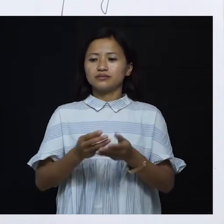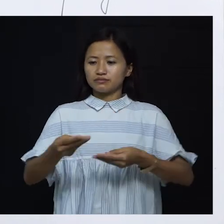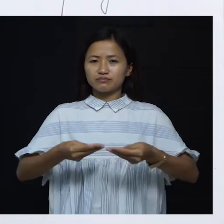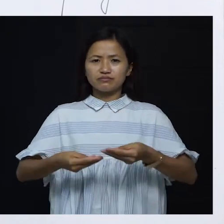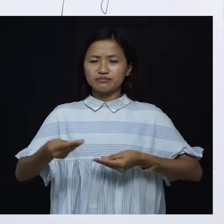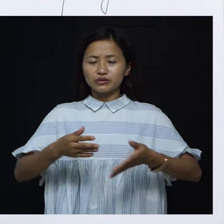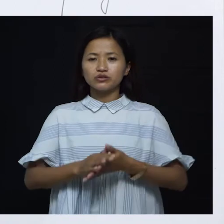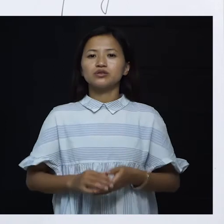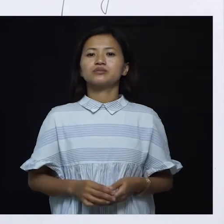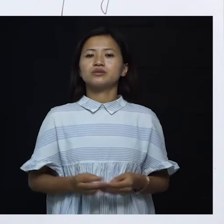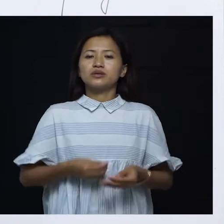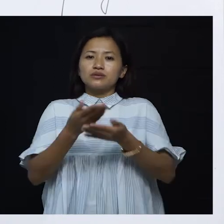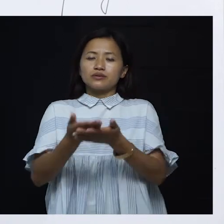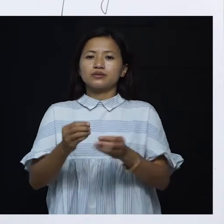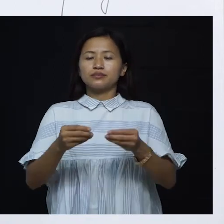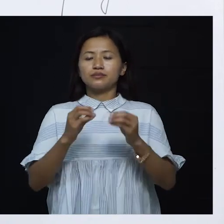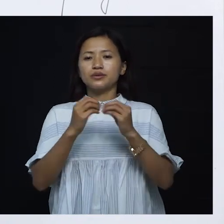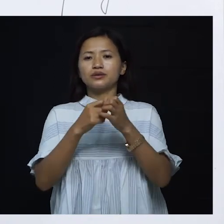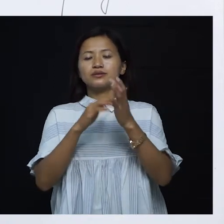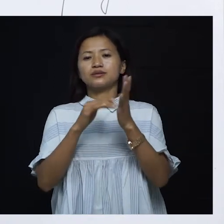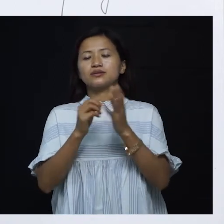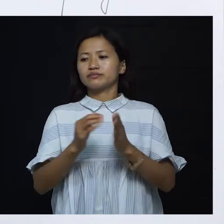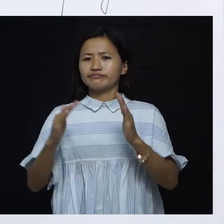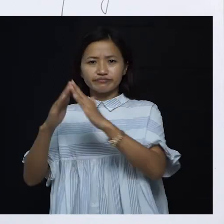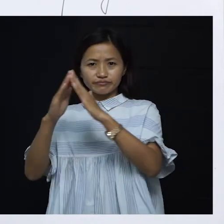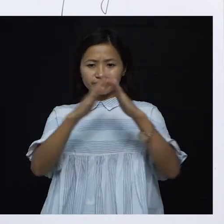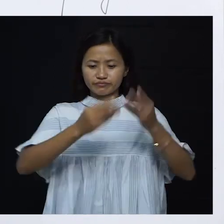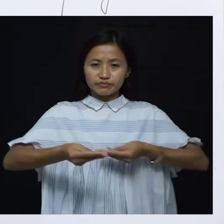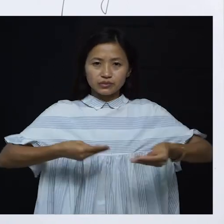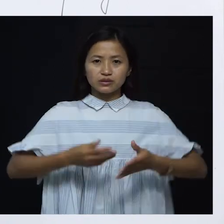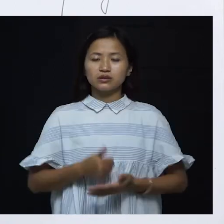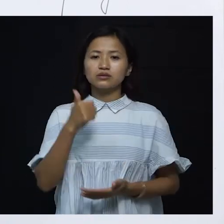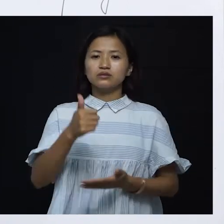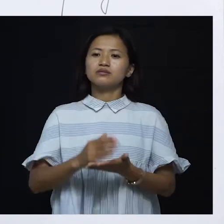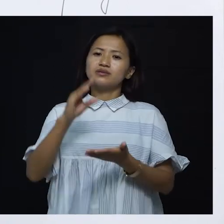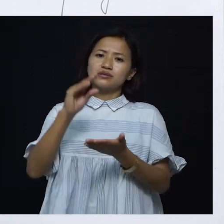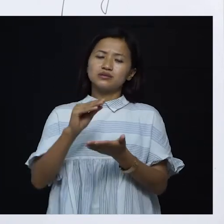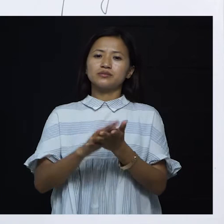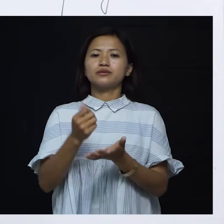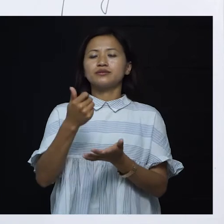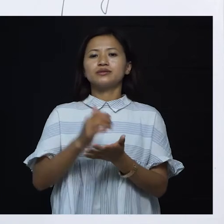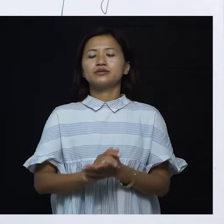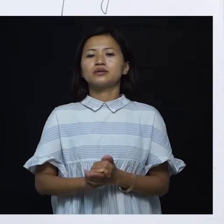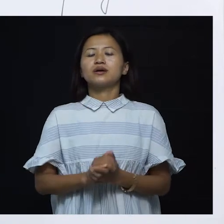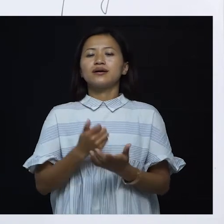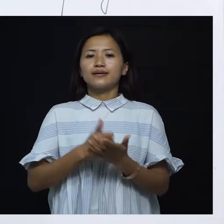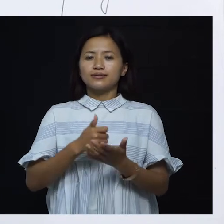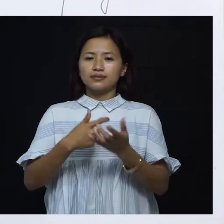super bazaars. So through these bazaars and shops, the people get goods at a very cheap rate, at a very reasonable